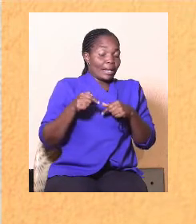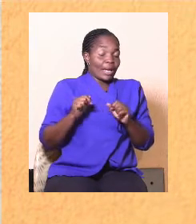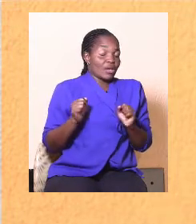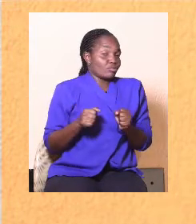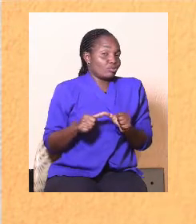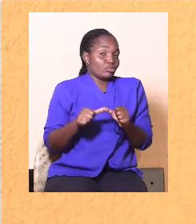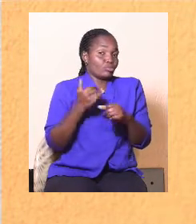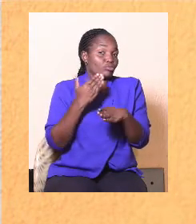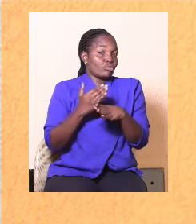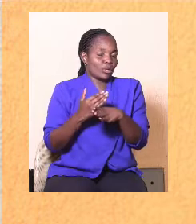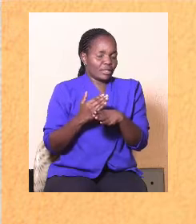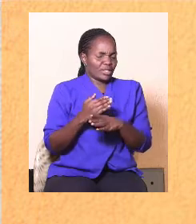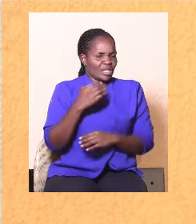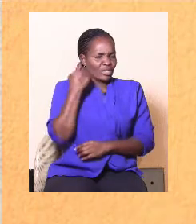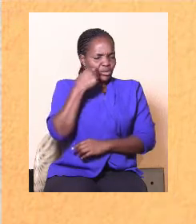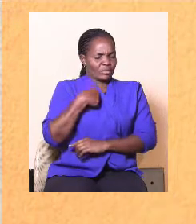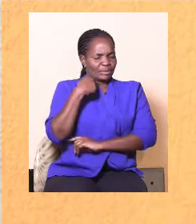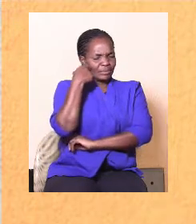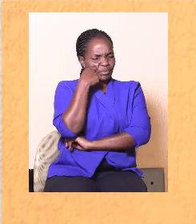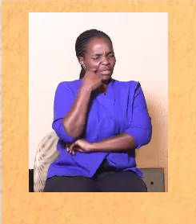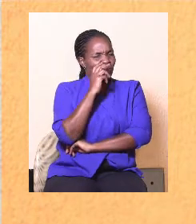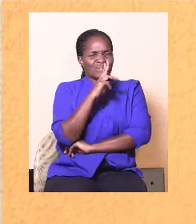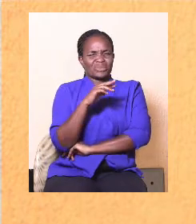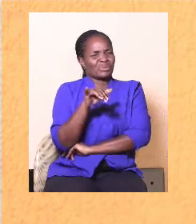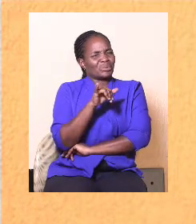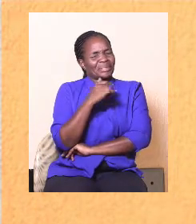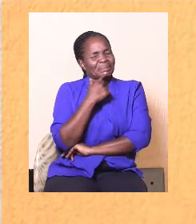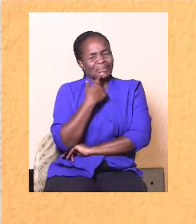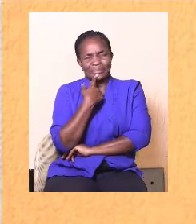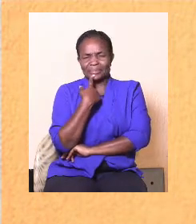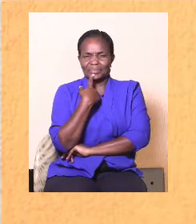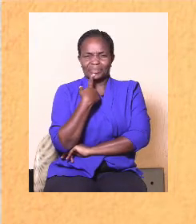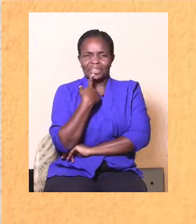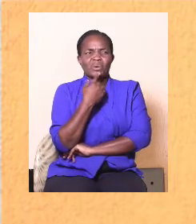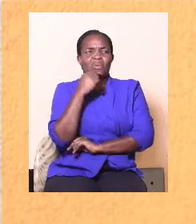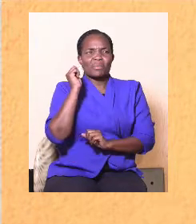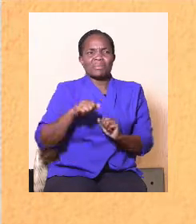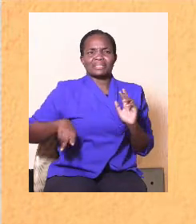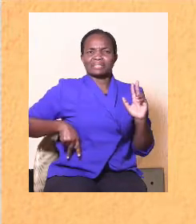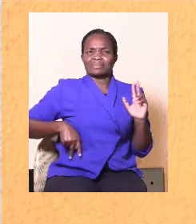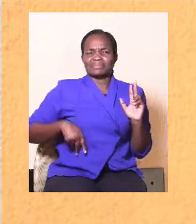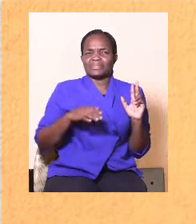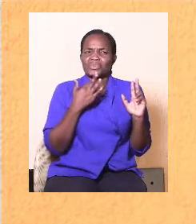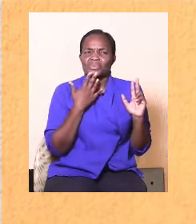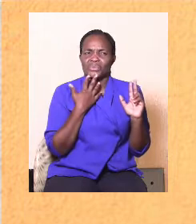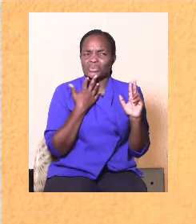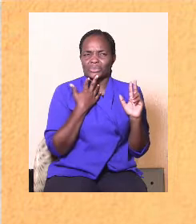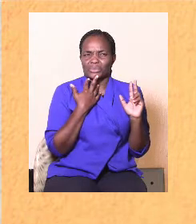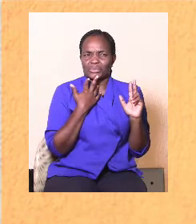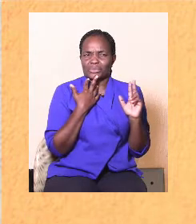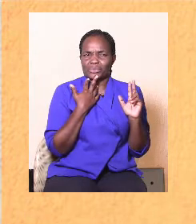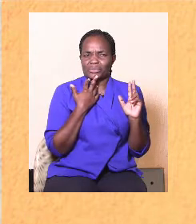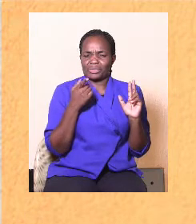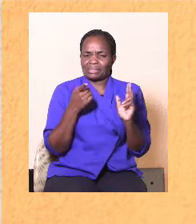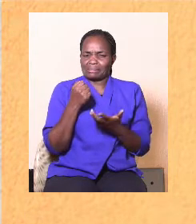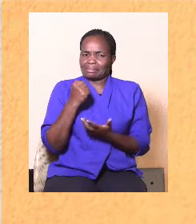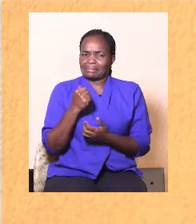you may be asking yourself, who are those people? So, and therefore, who qualifies for the emergency income grant?